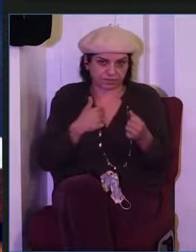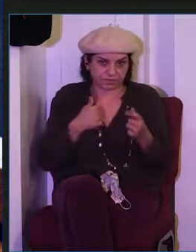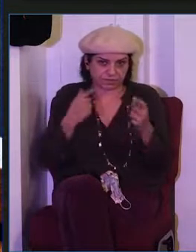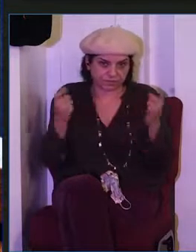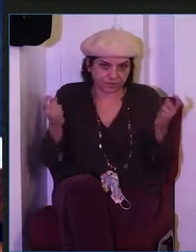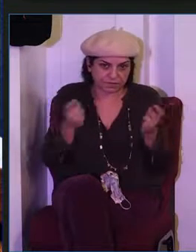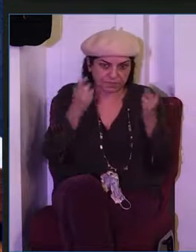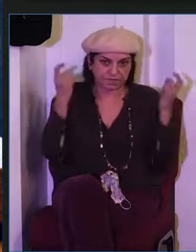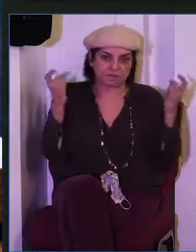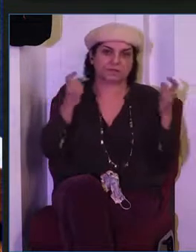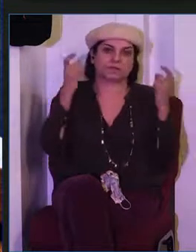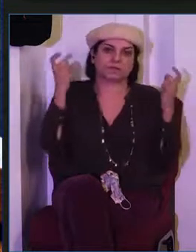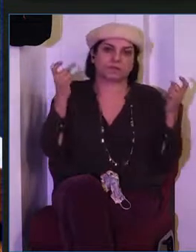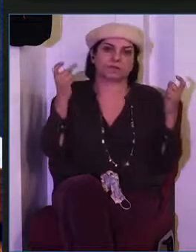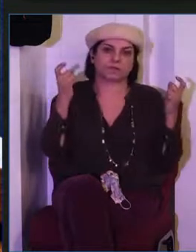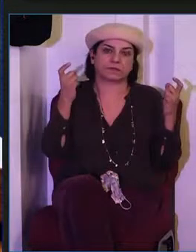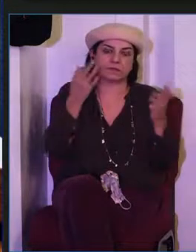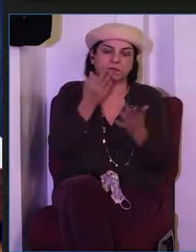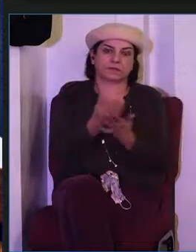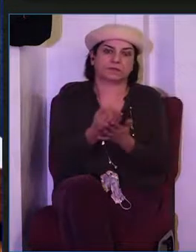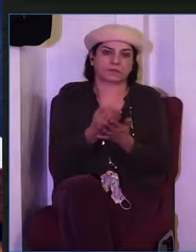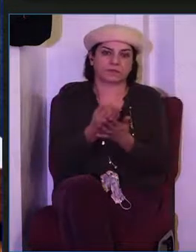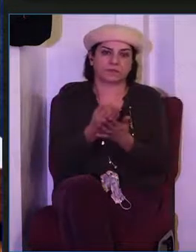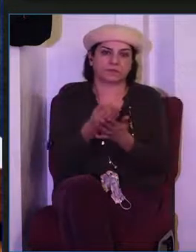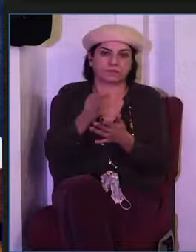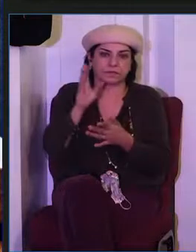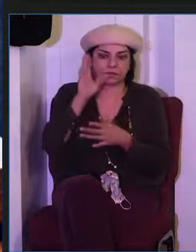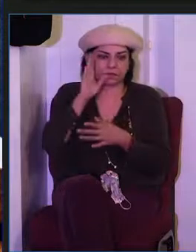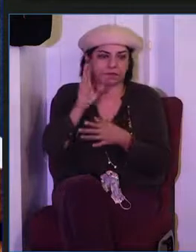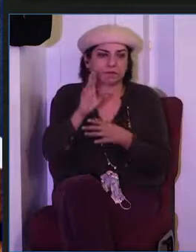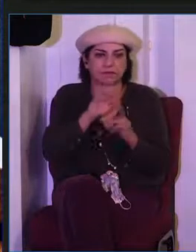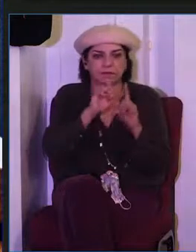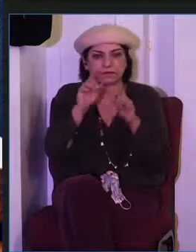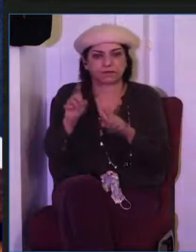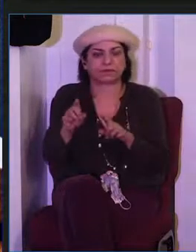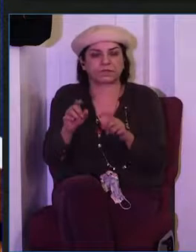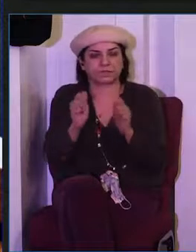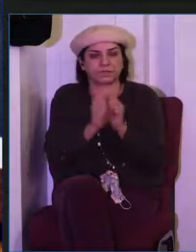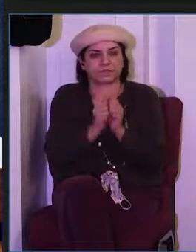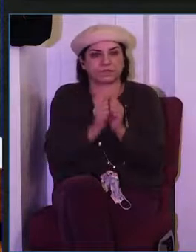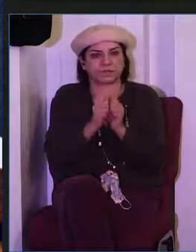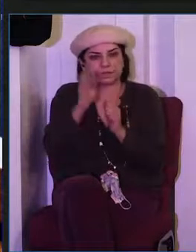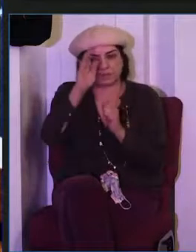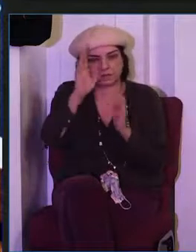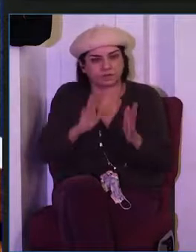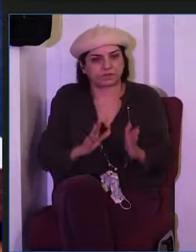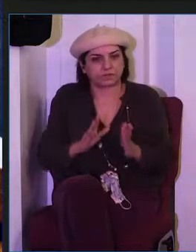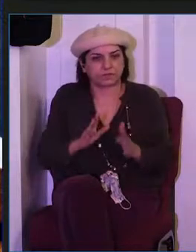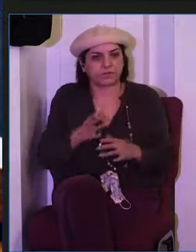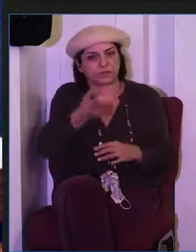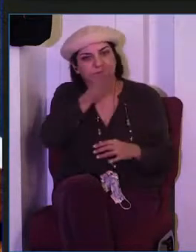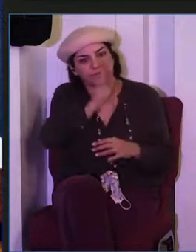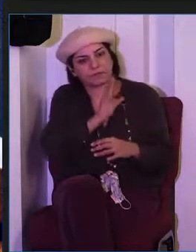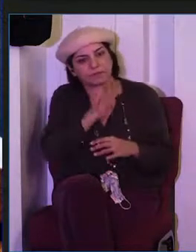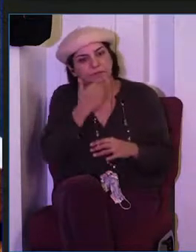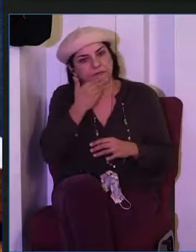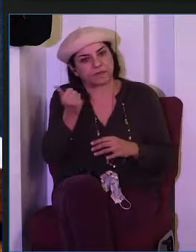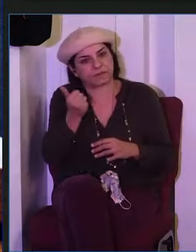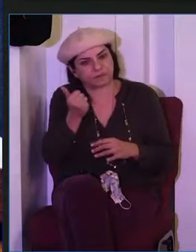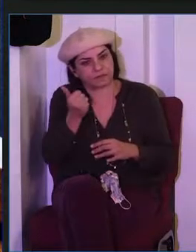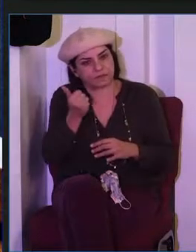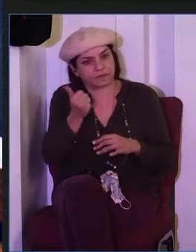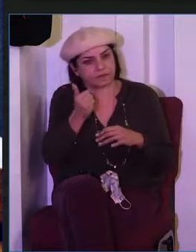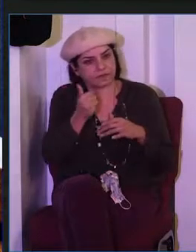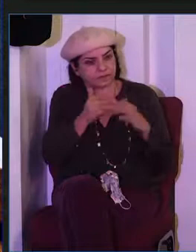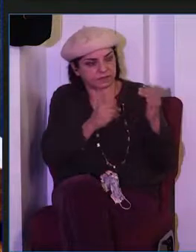Creator, because God is far greater than I am. I have told you all